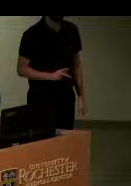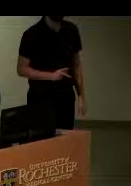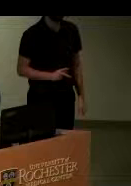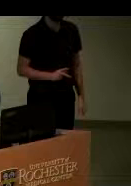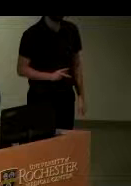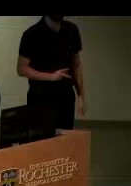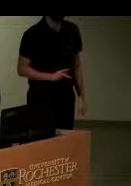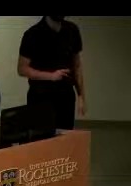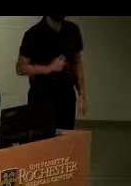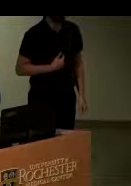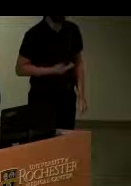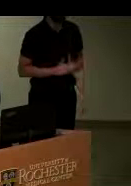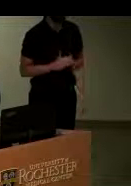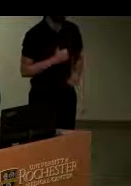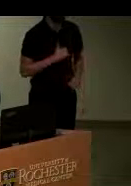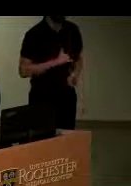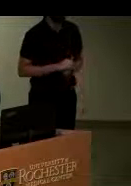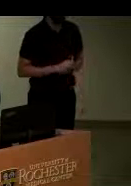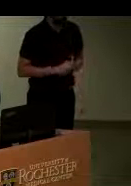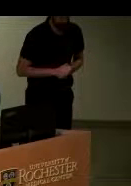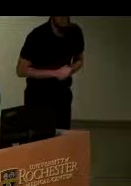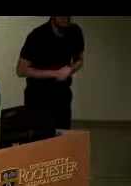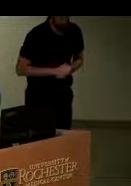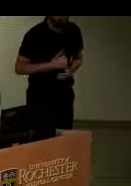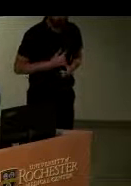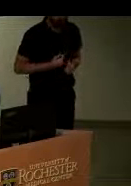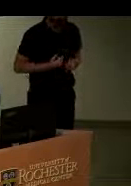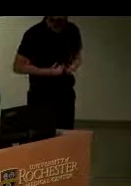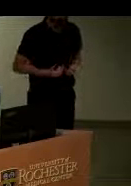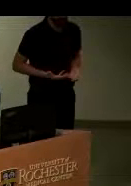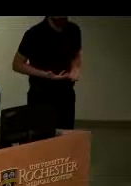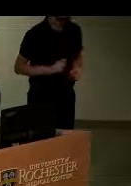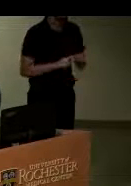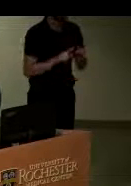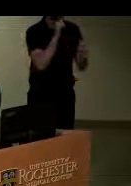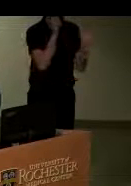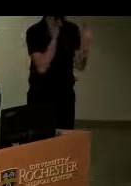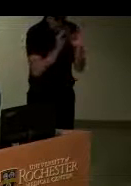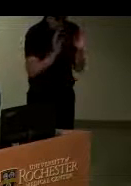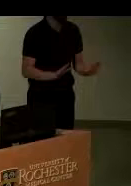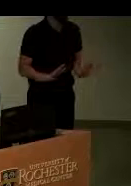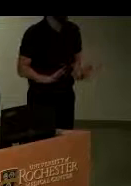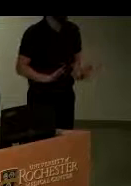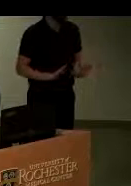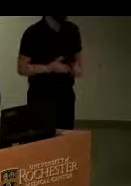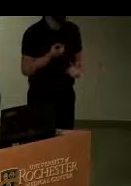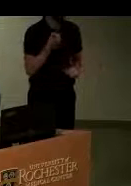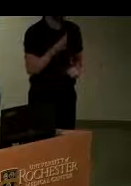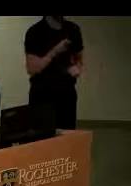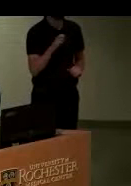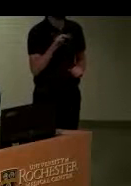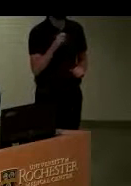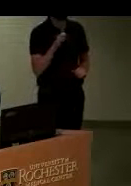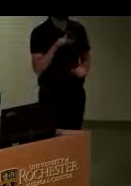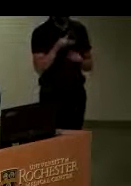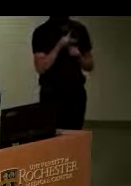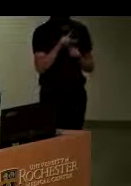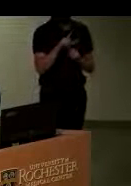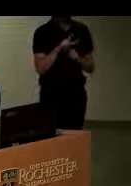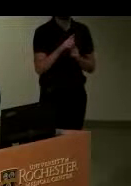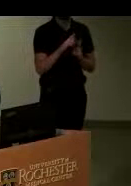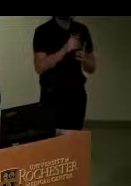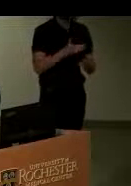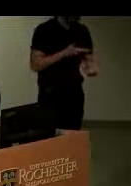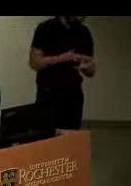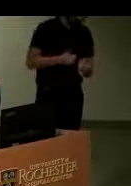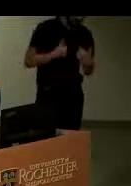Yeah, I asked myself that too. Now what am I going to do? But it didn't matter. So Dr. Engel talking to this young